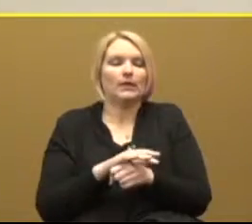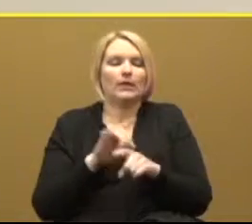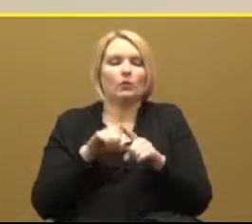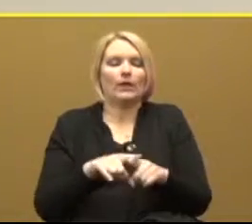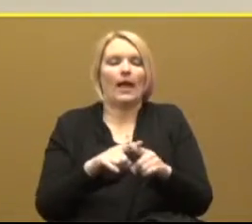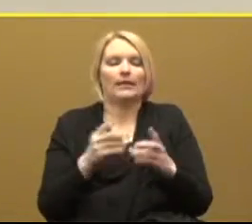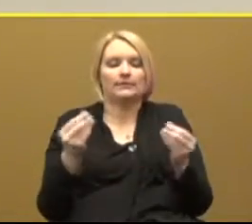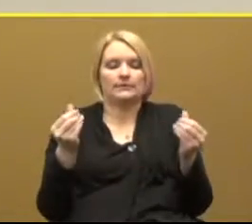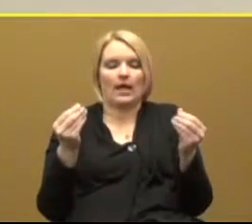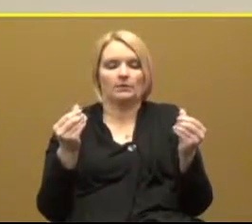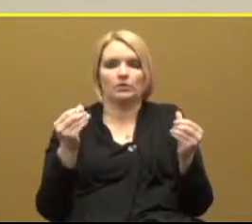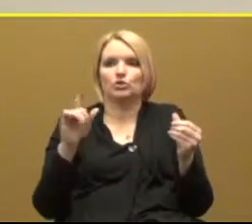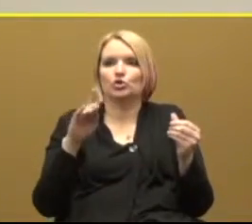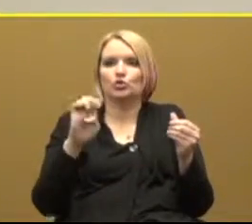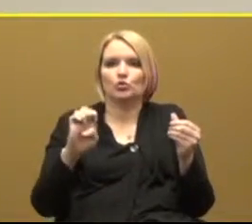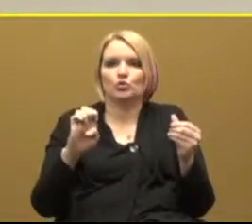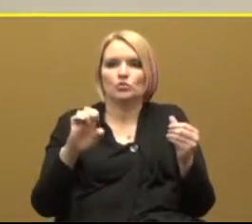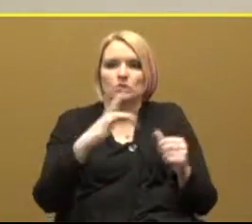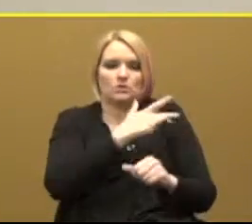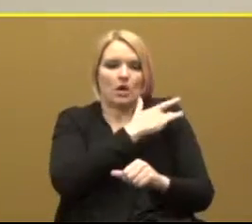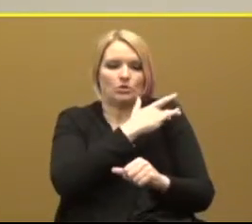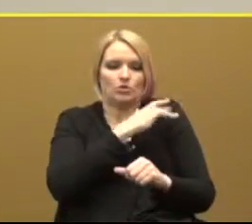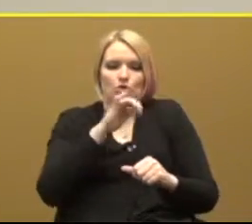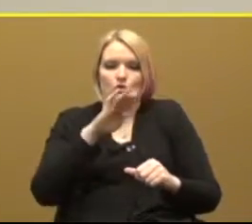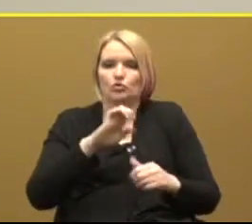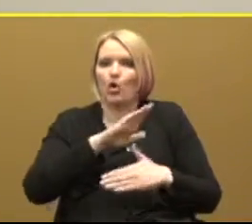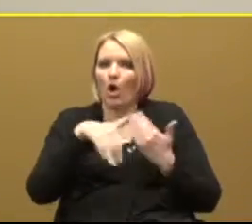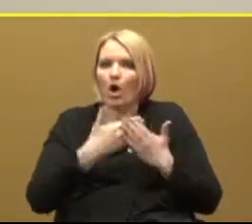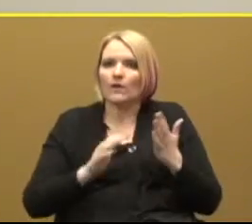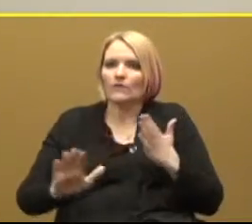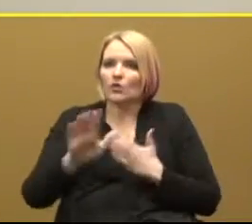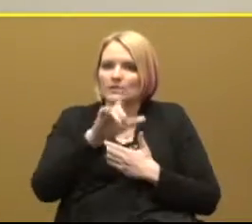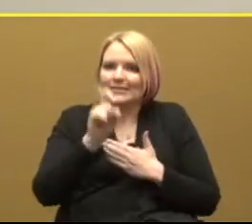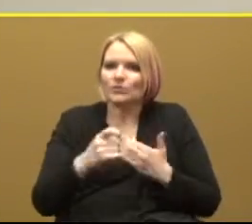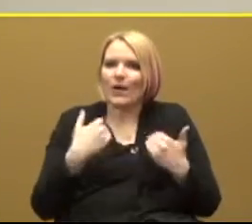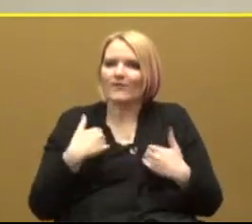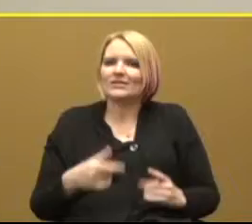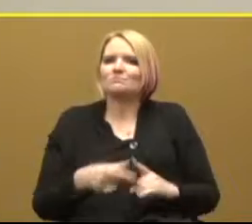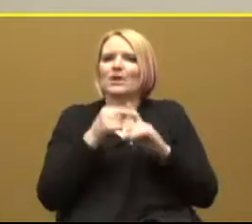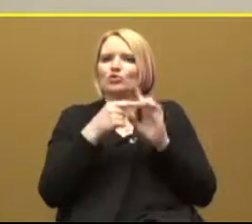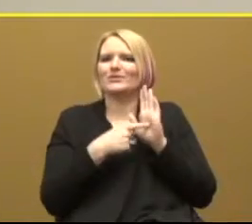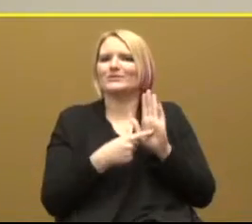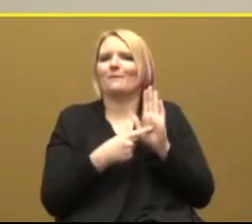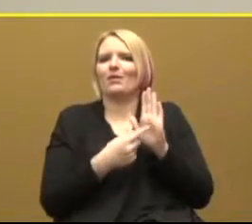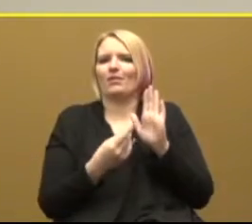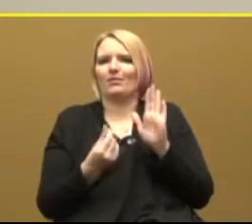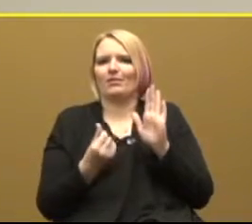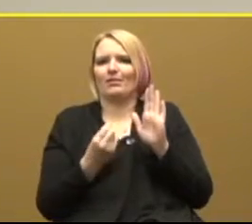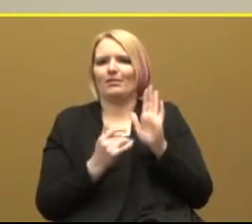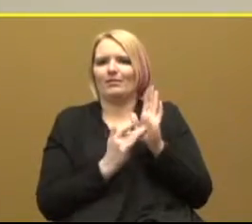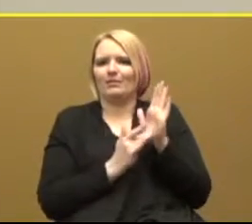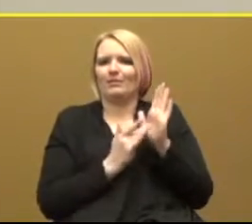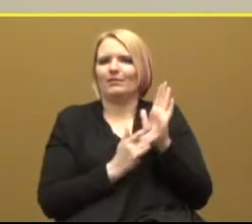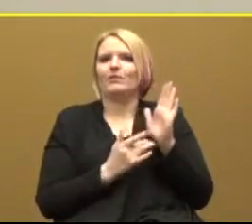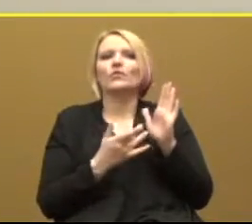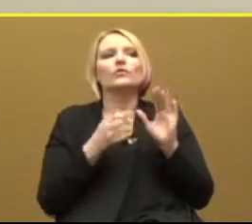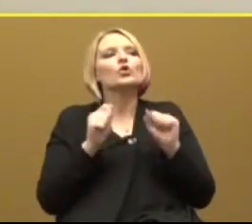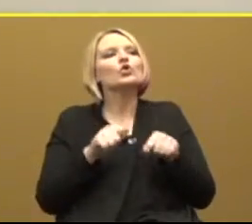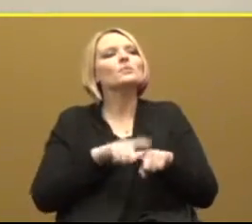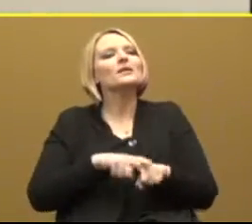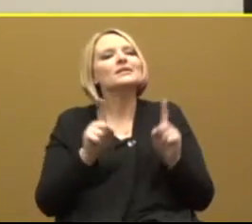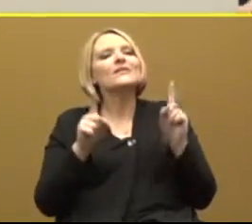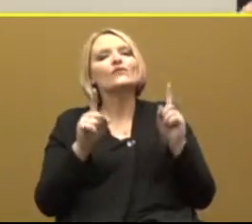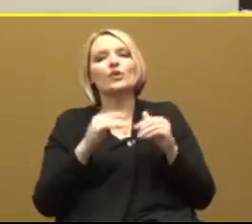on tactile cues. So all of hers had to have a special symbol added to them. And so there can be